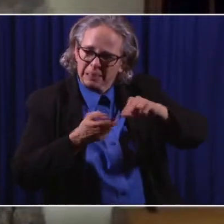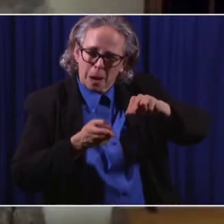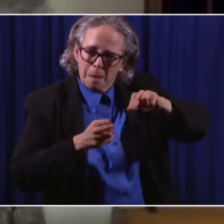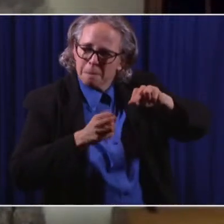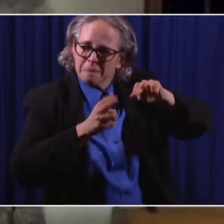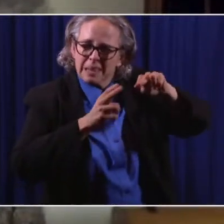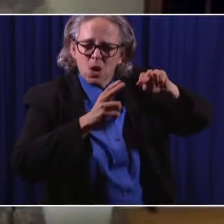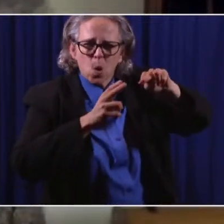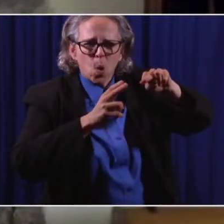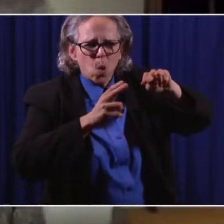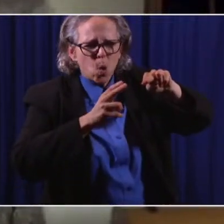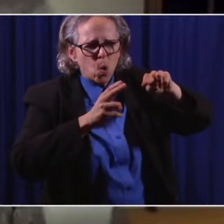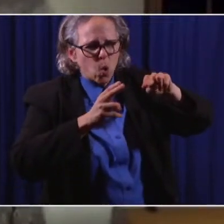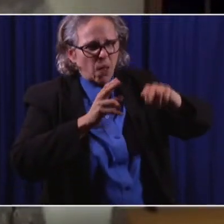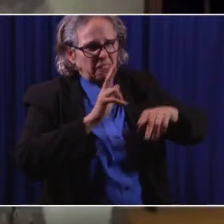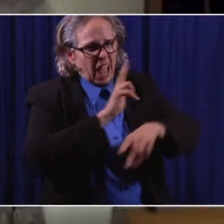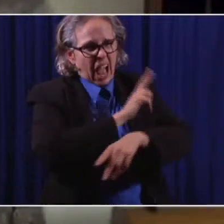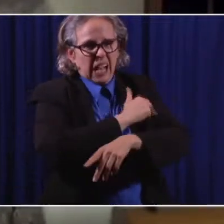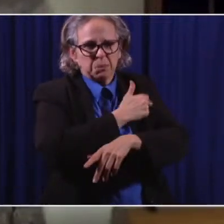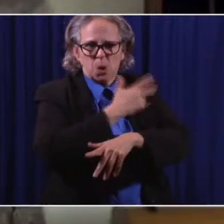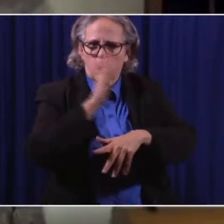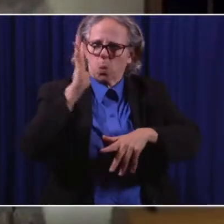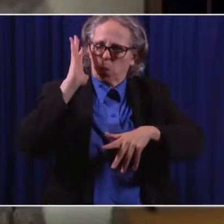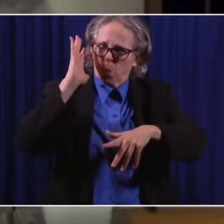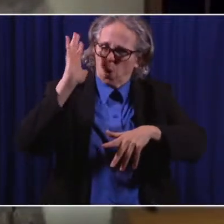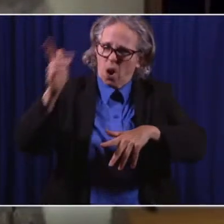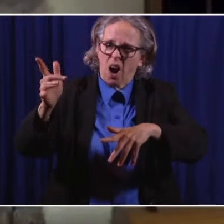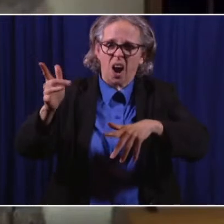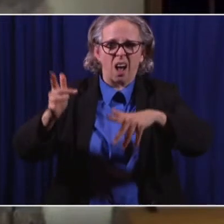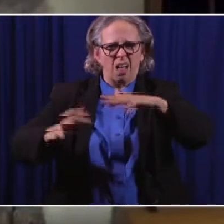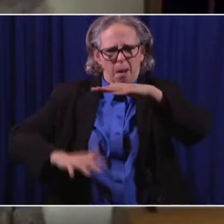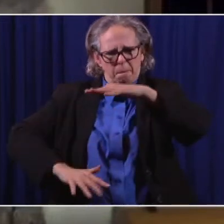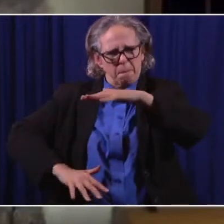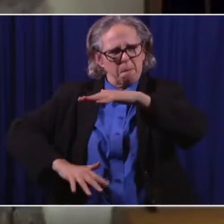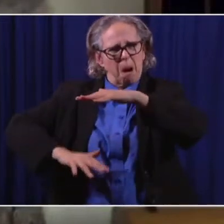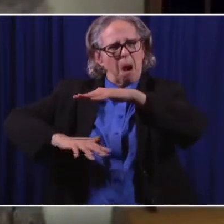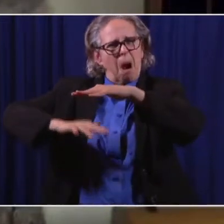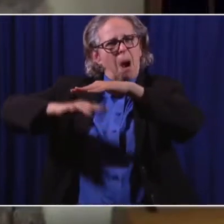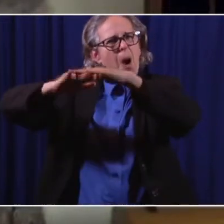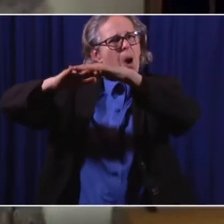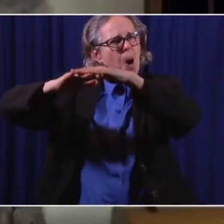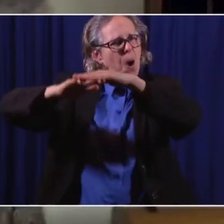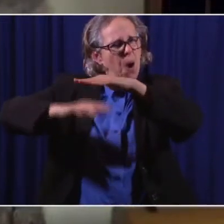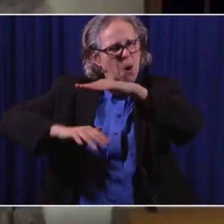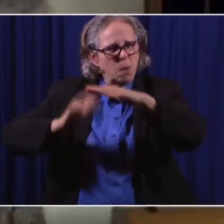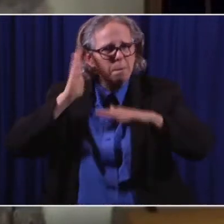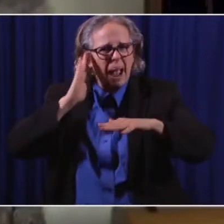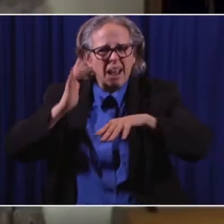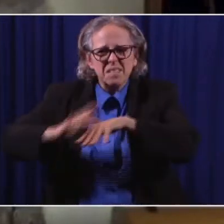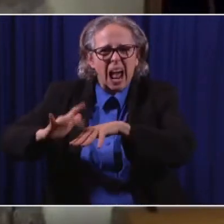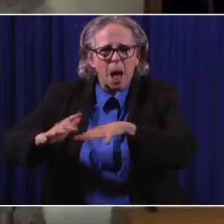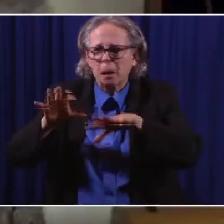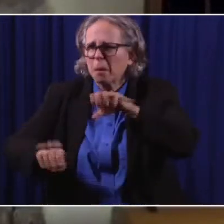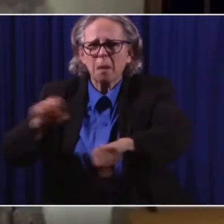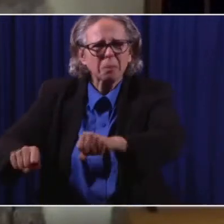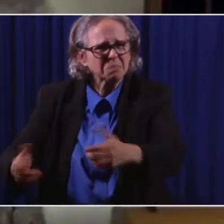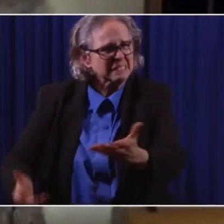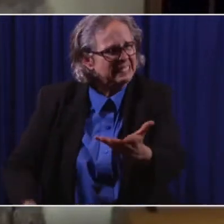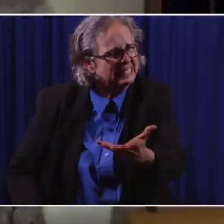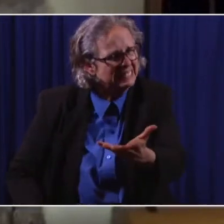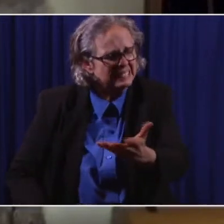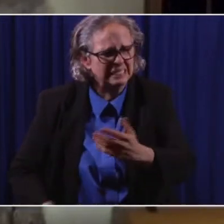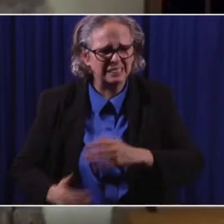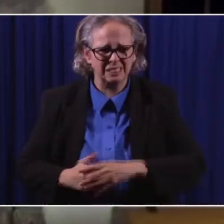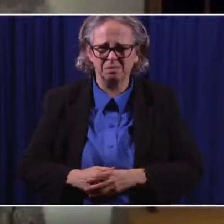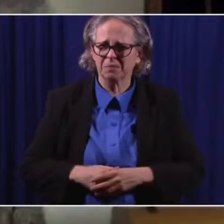expand at this rate, you're going to have more people go to the hospital. And we know when we have more people go to the hospital, you're going to end up with more people in ICU.